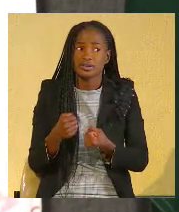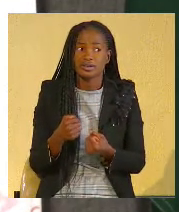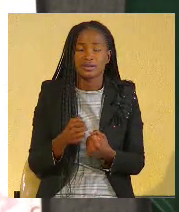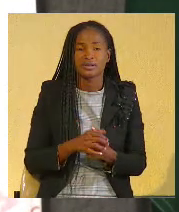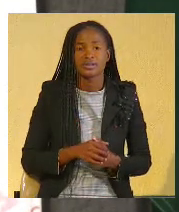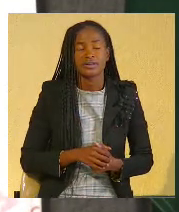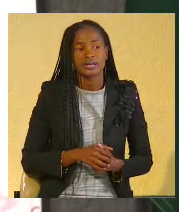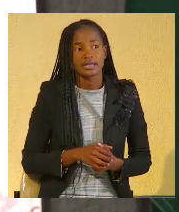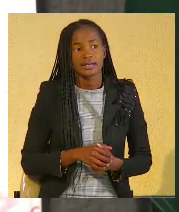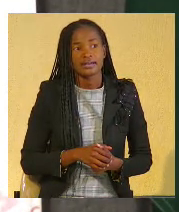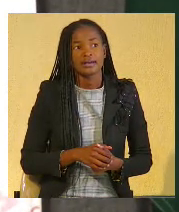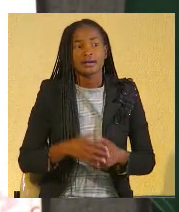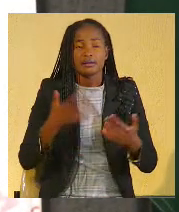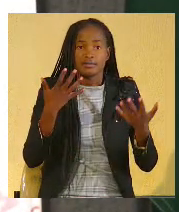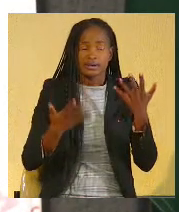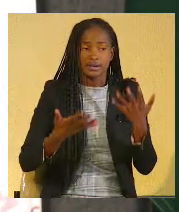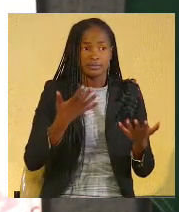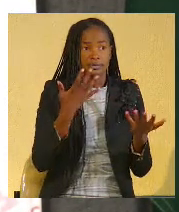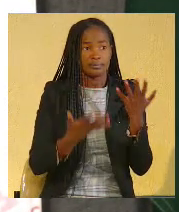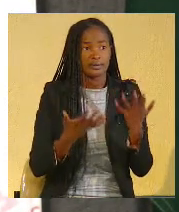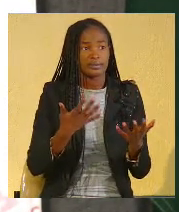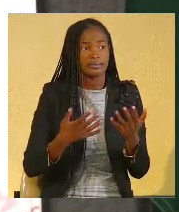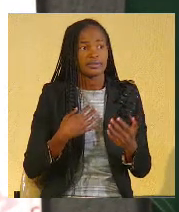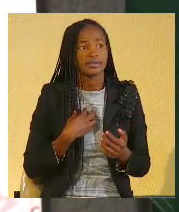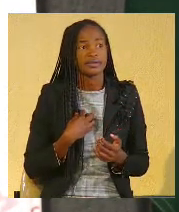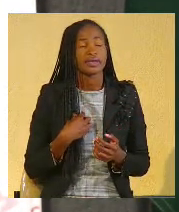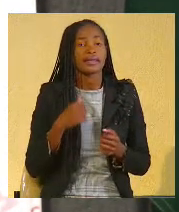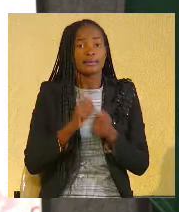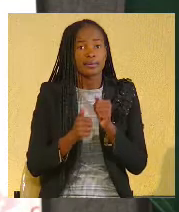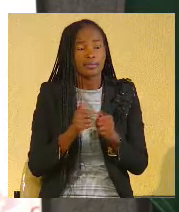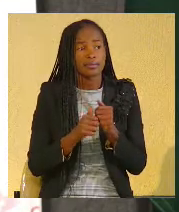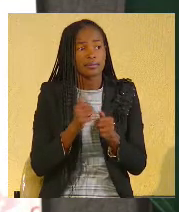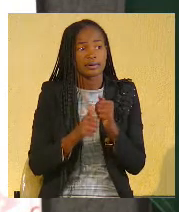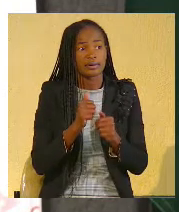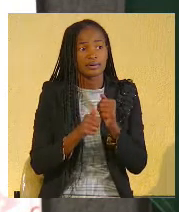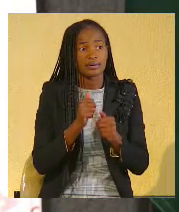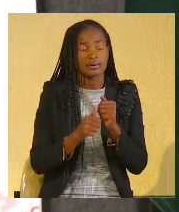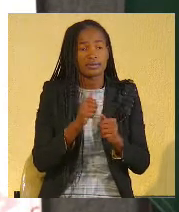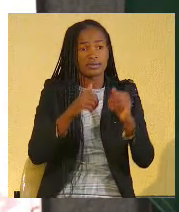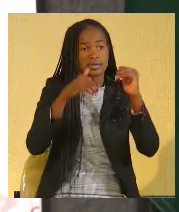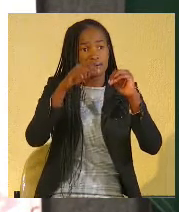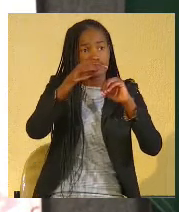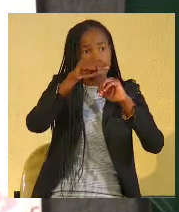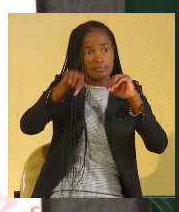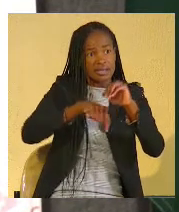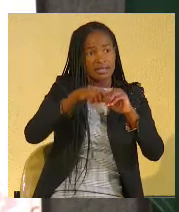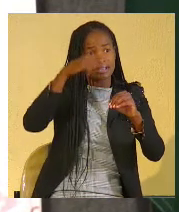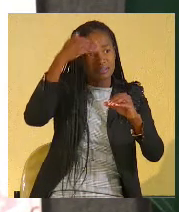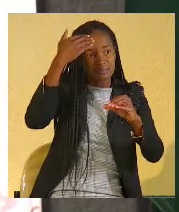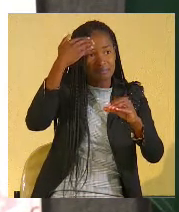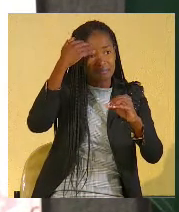factors. Some are from within, some are from without,